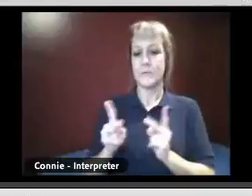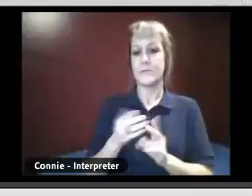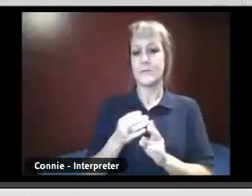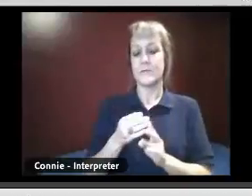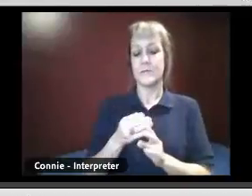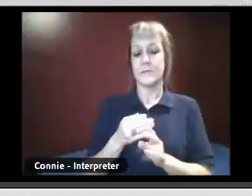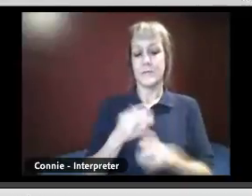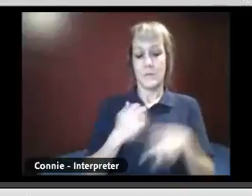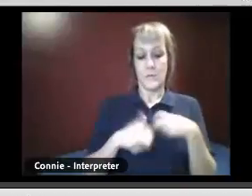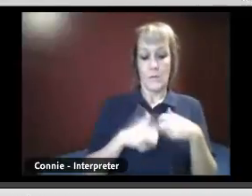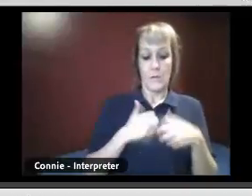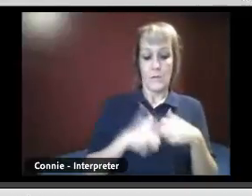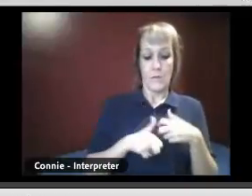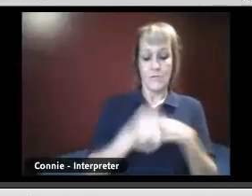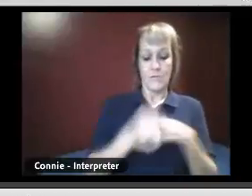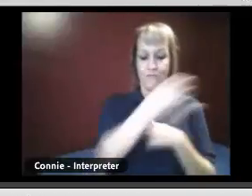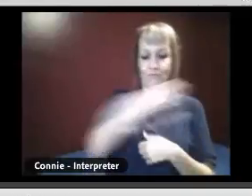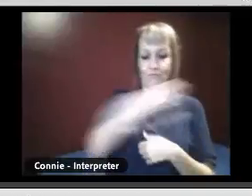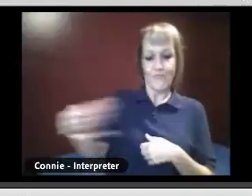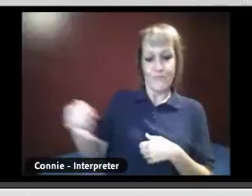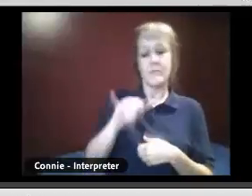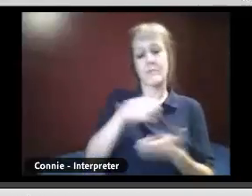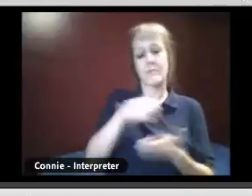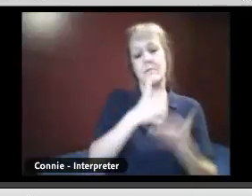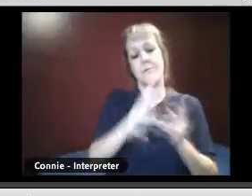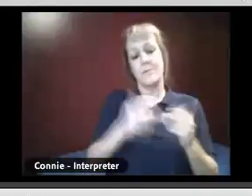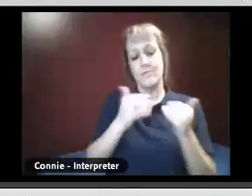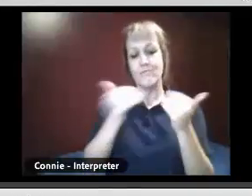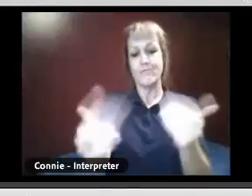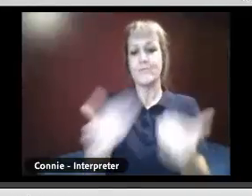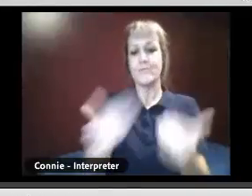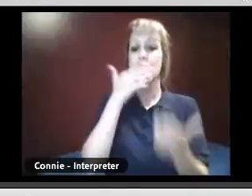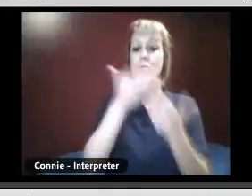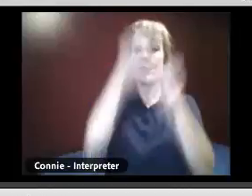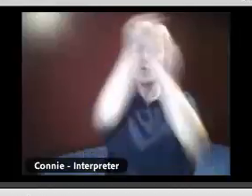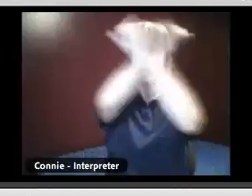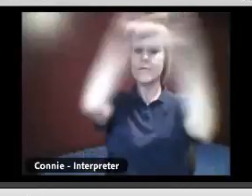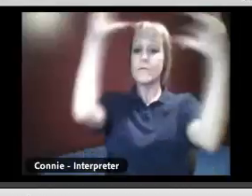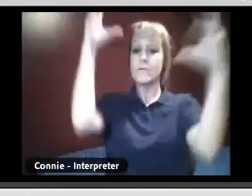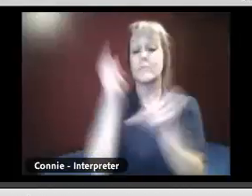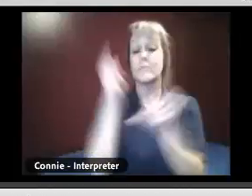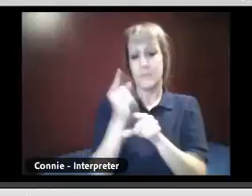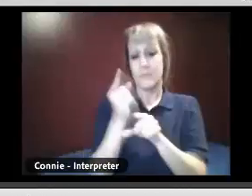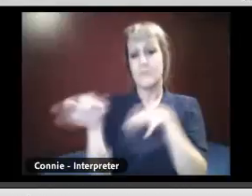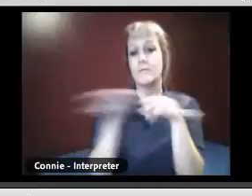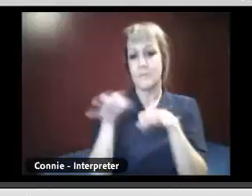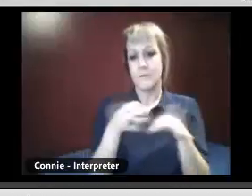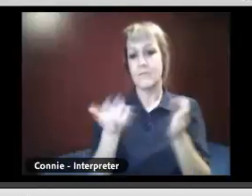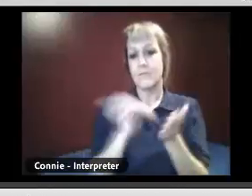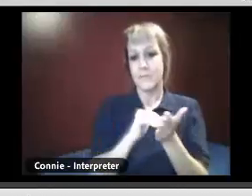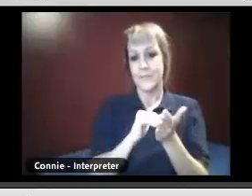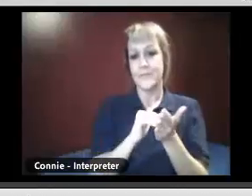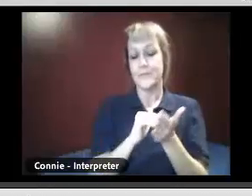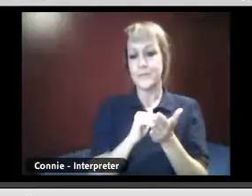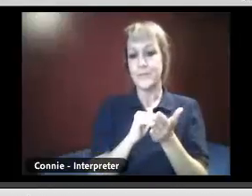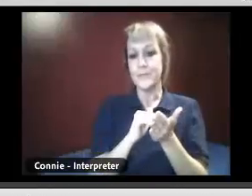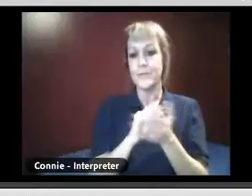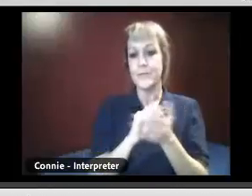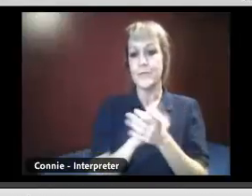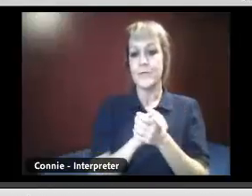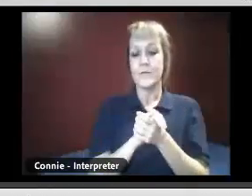they're just drawing the line. Good visualization. All right, Sheena, let me explain it one more time. And